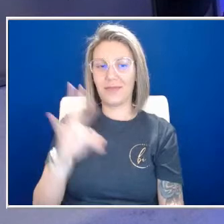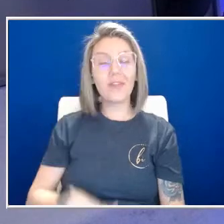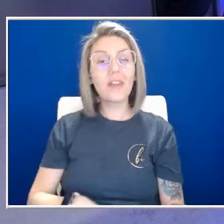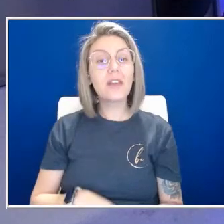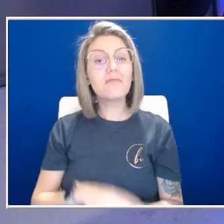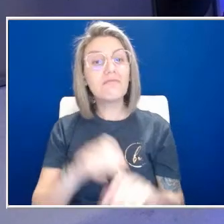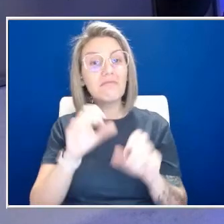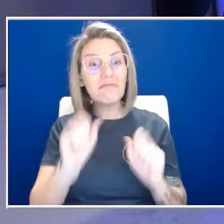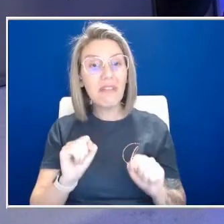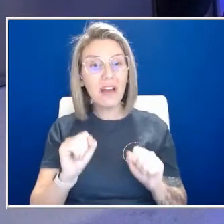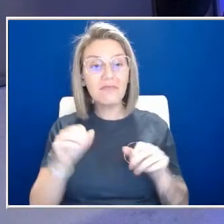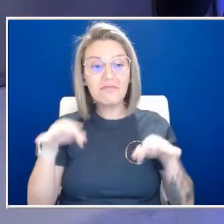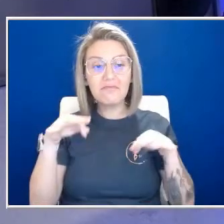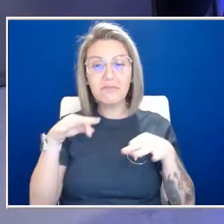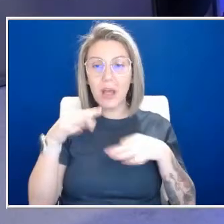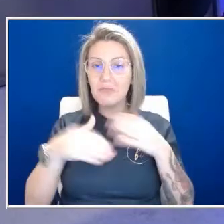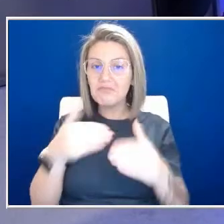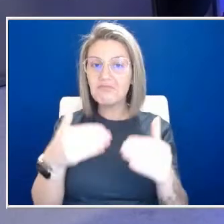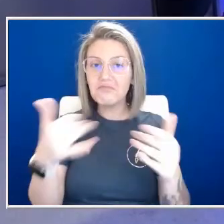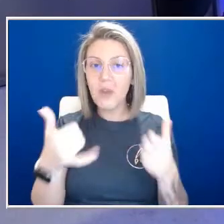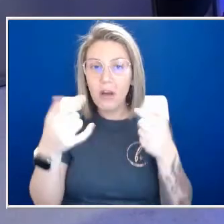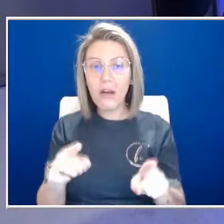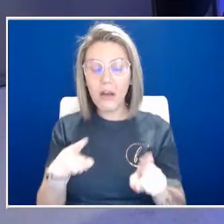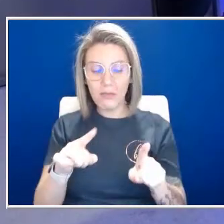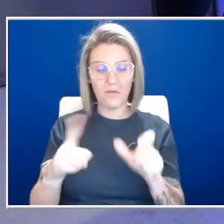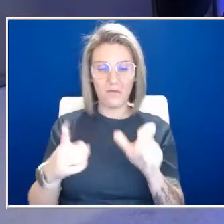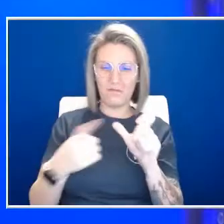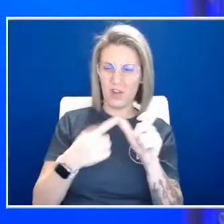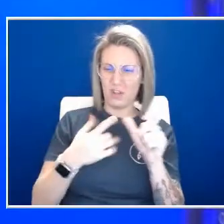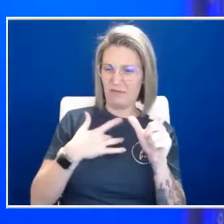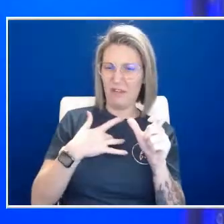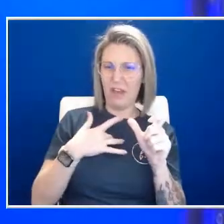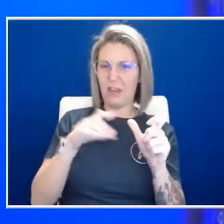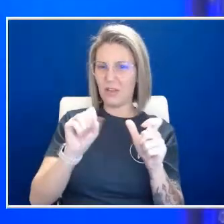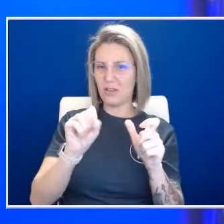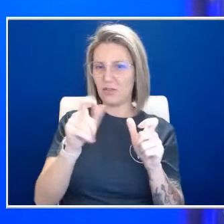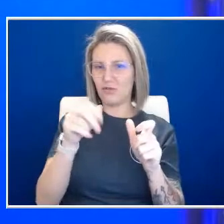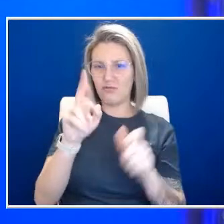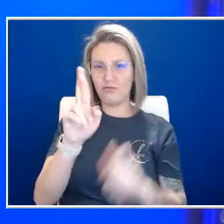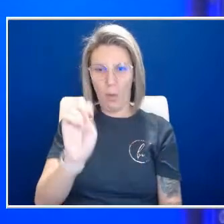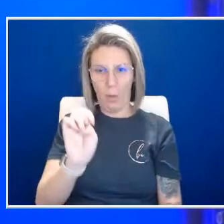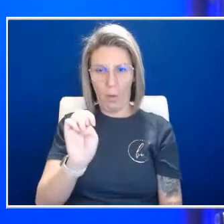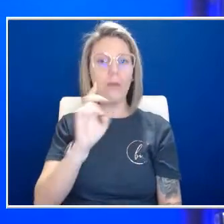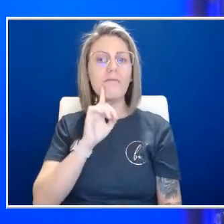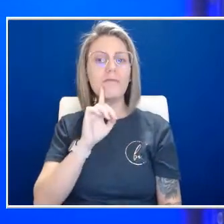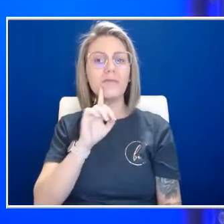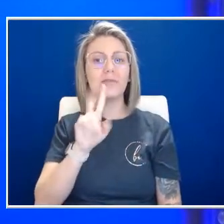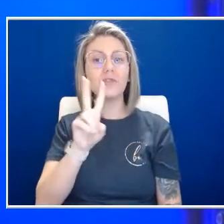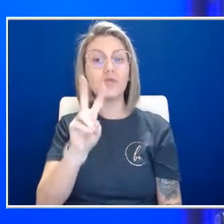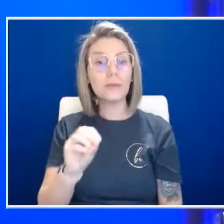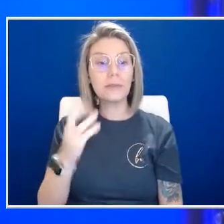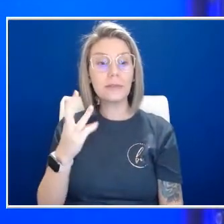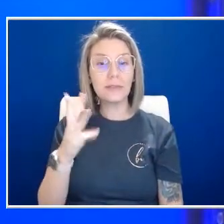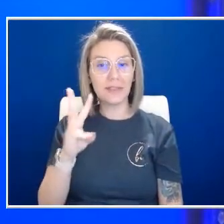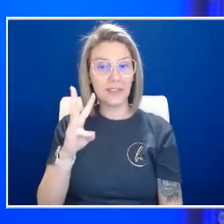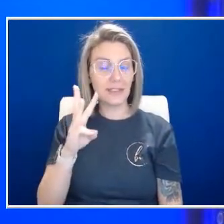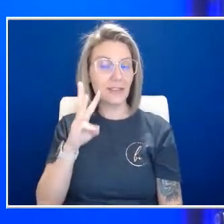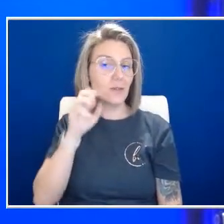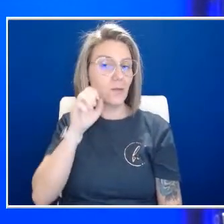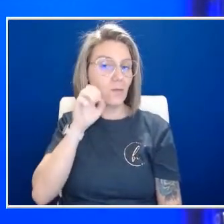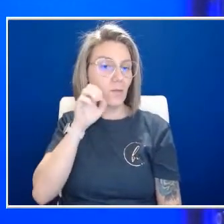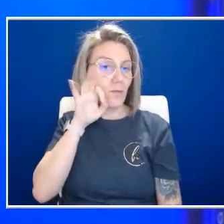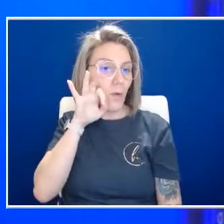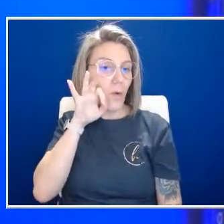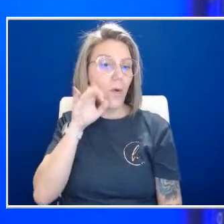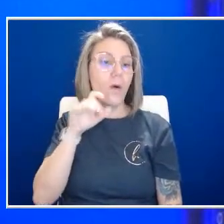happened. You first feel the sore and then what? Yeah, actually during 2016 was the sore. My dentist sent me to